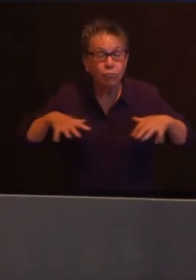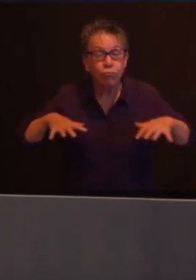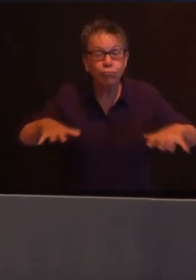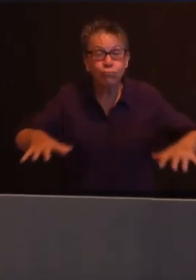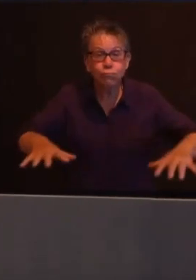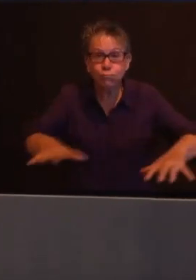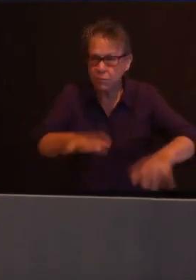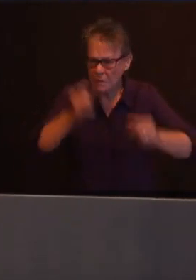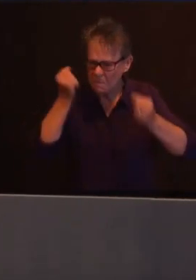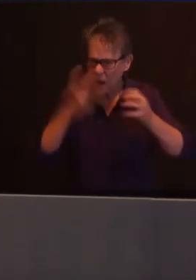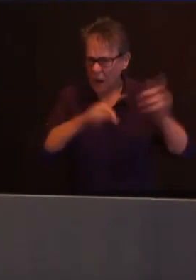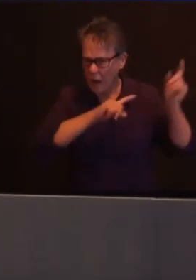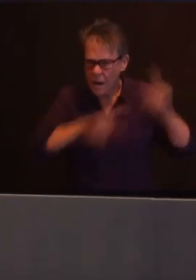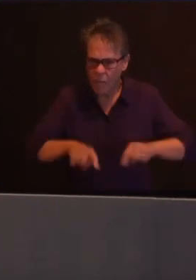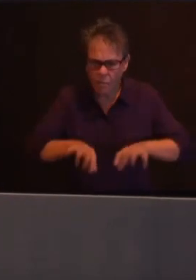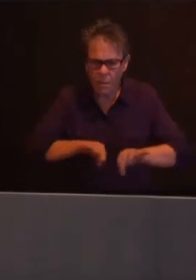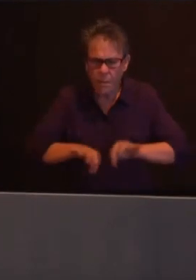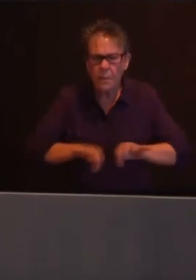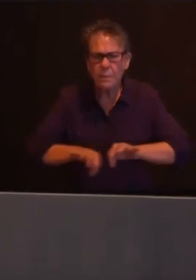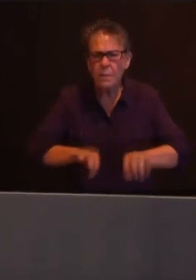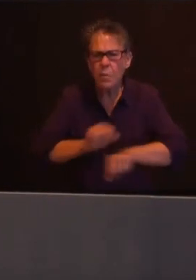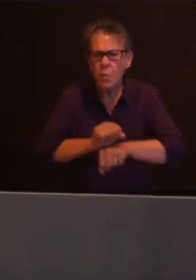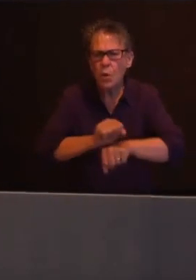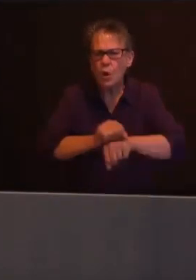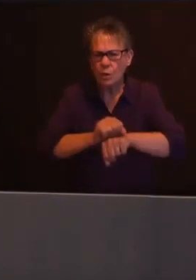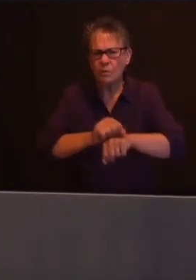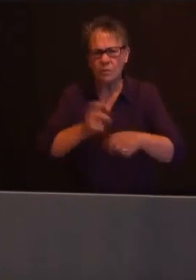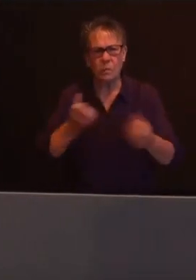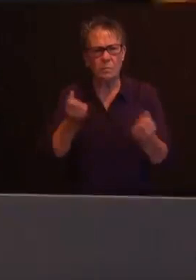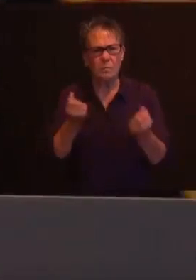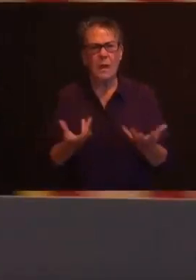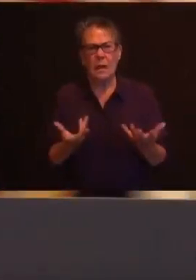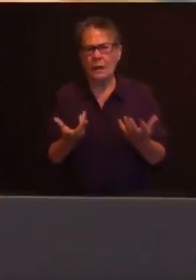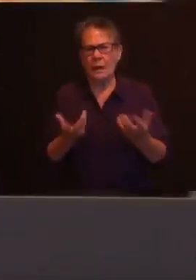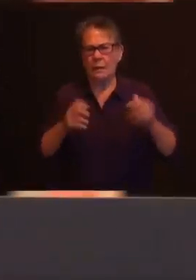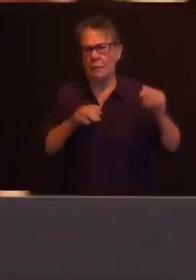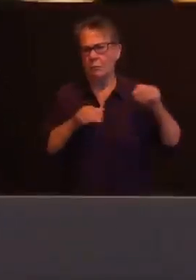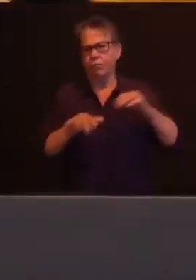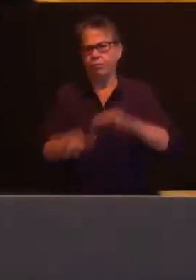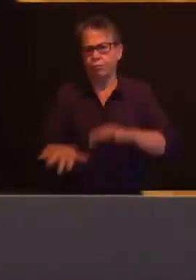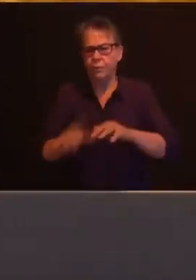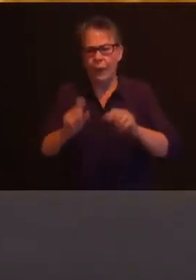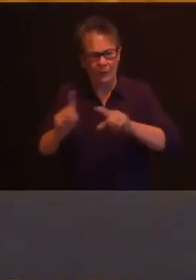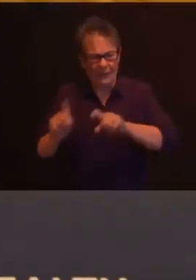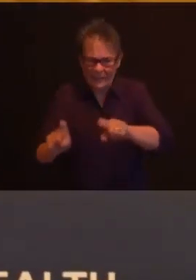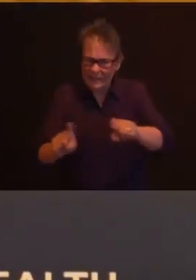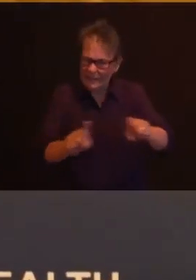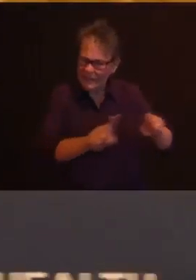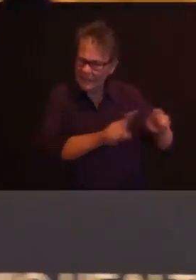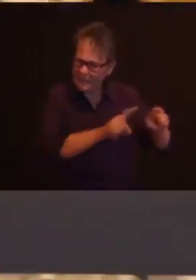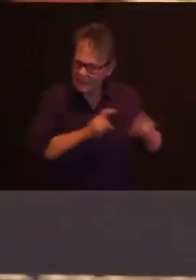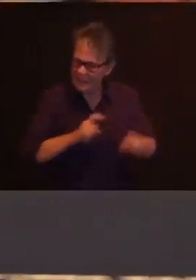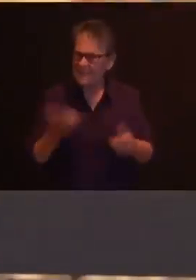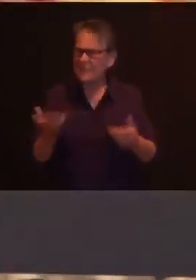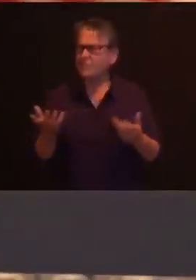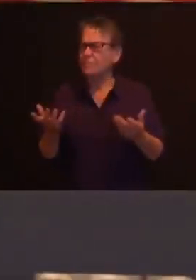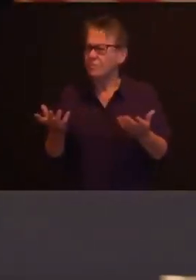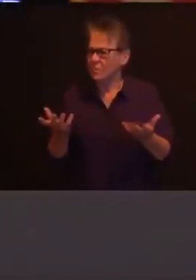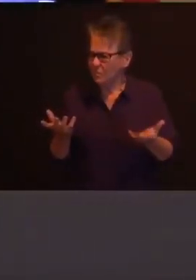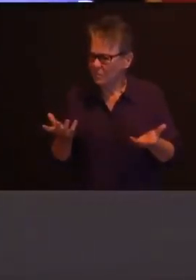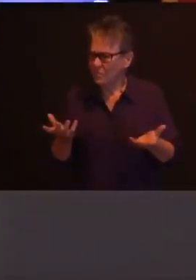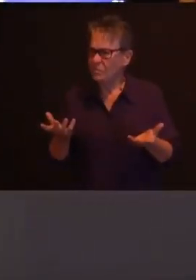with Department of Agriculture for those numbers. Any different guidance on voting? Would you stay home? If you're sick, don't go out.